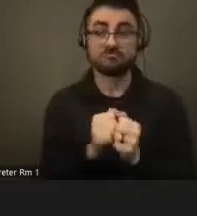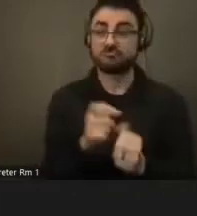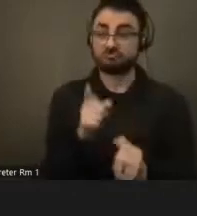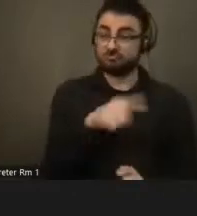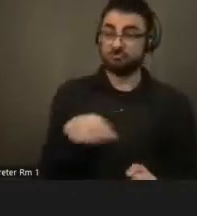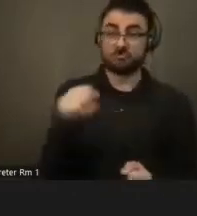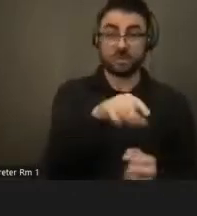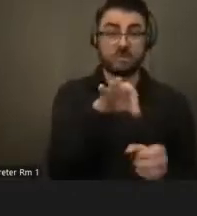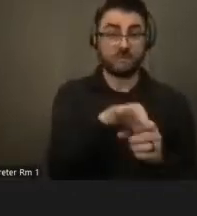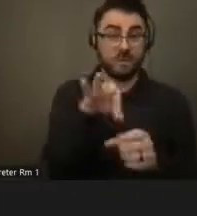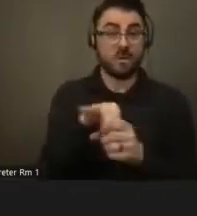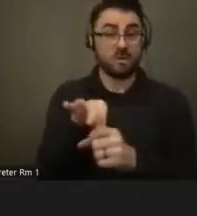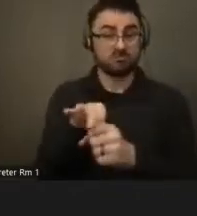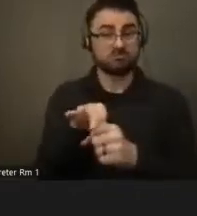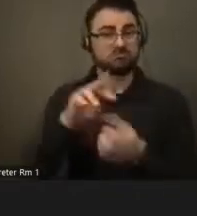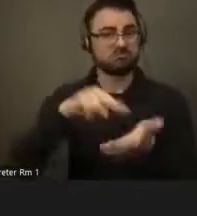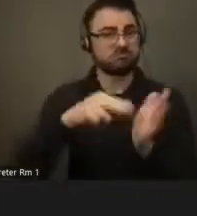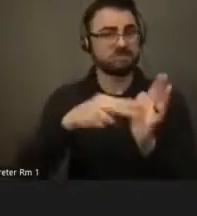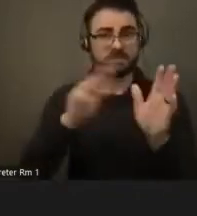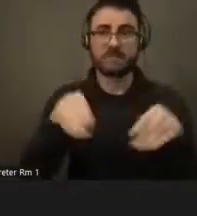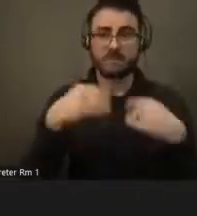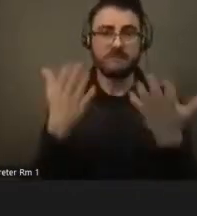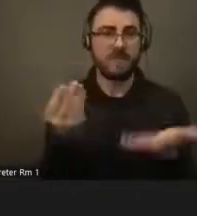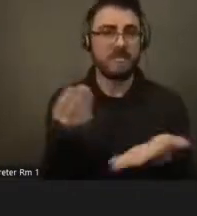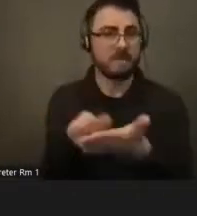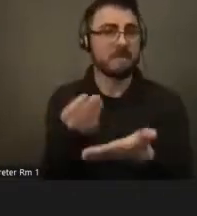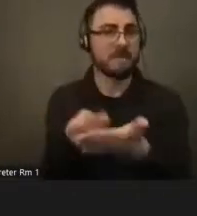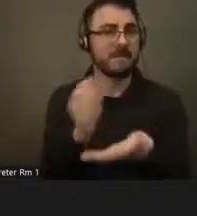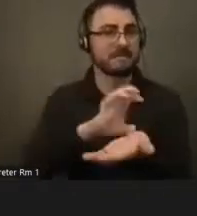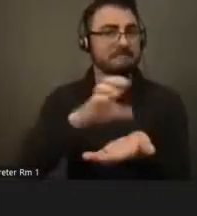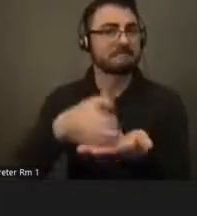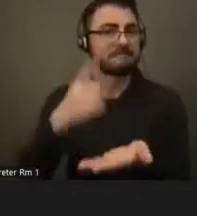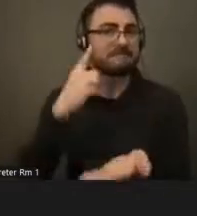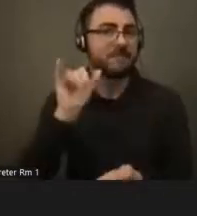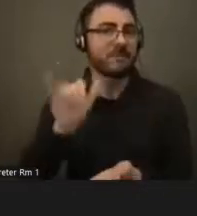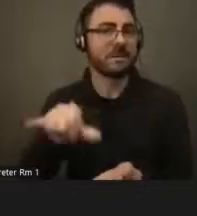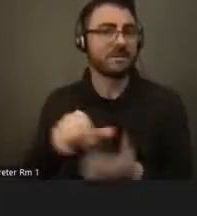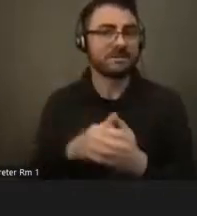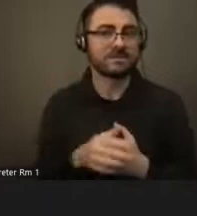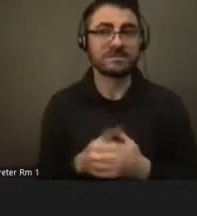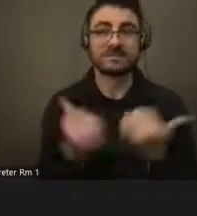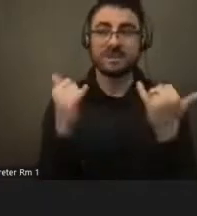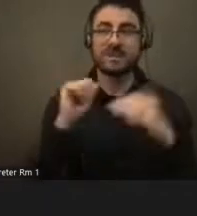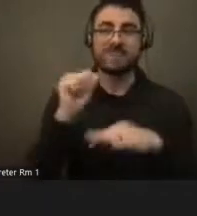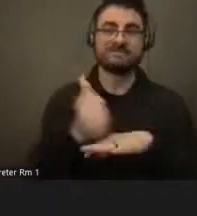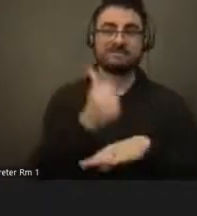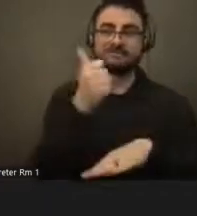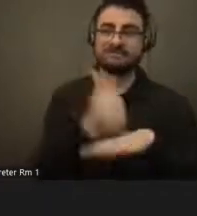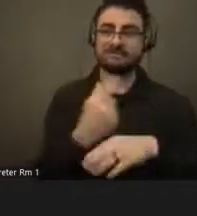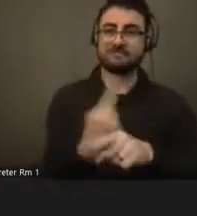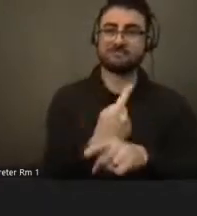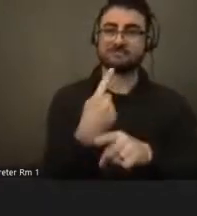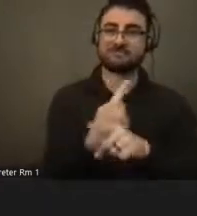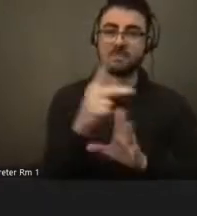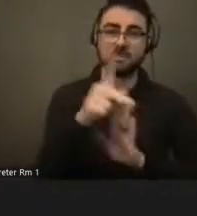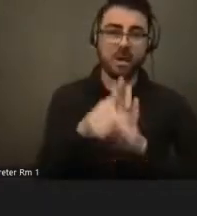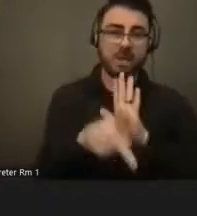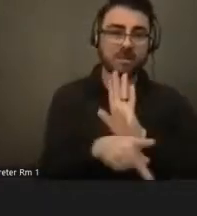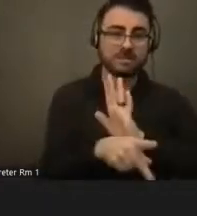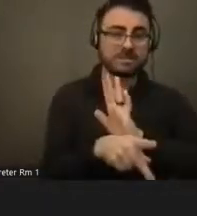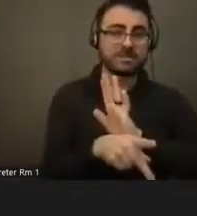hand. So it's just a matter of us having the right policies in place and operational